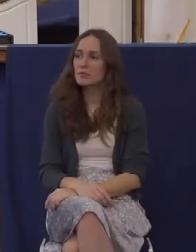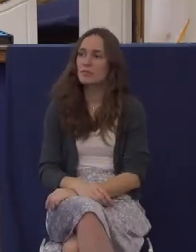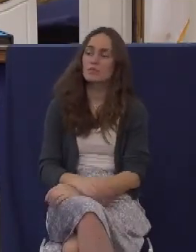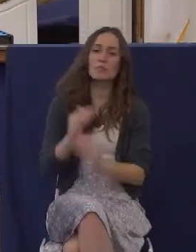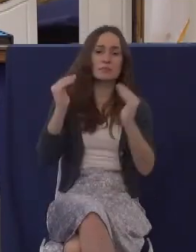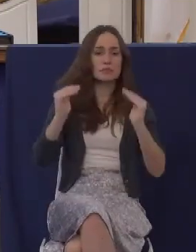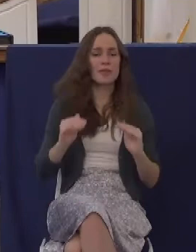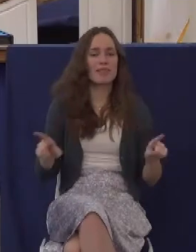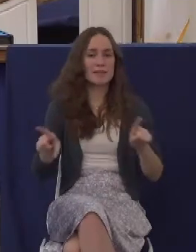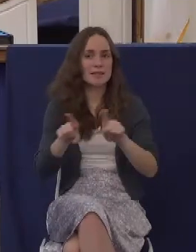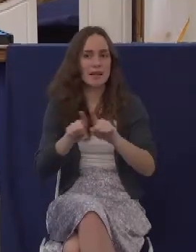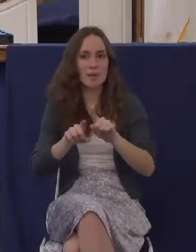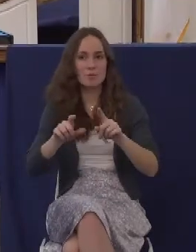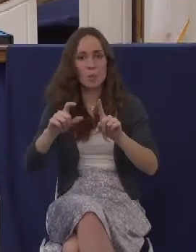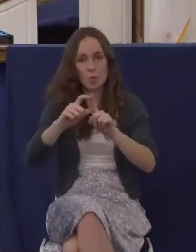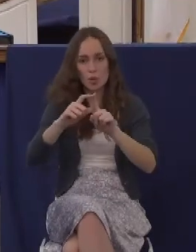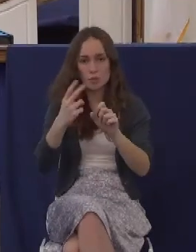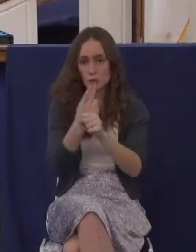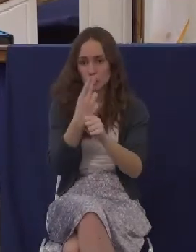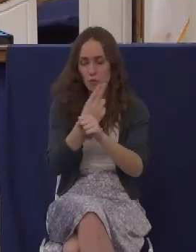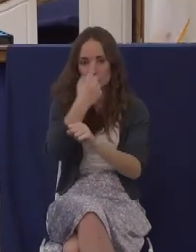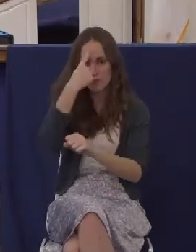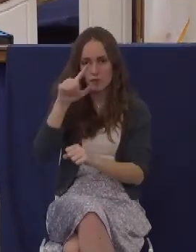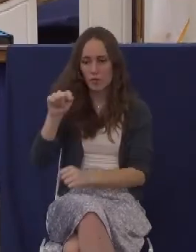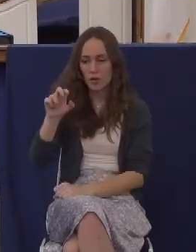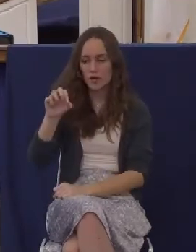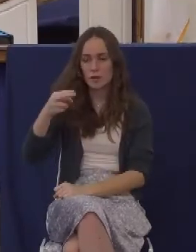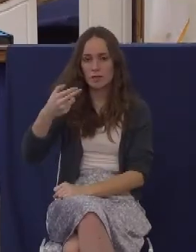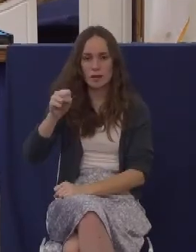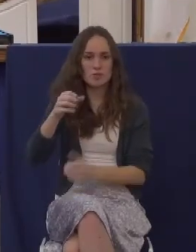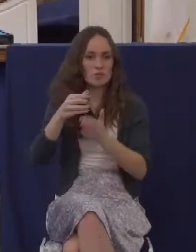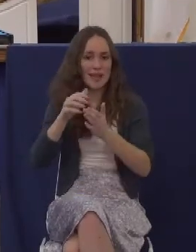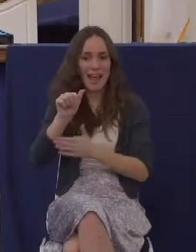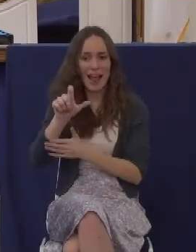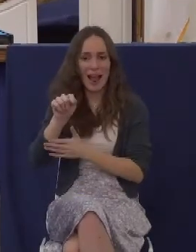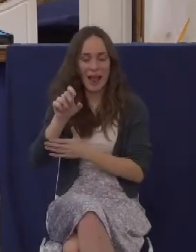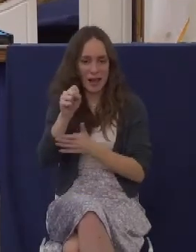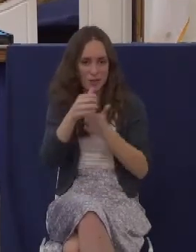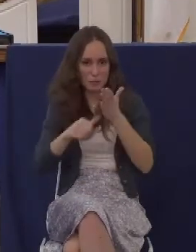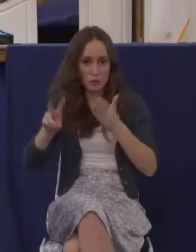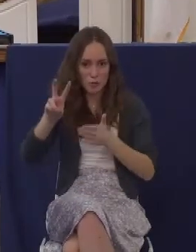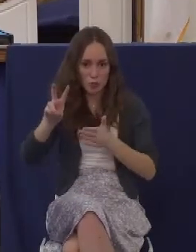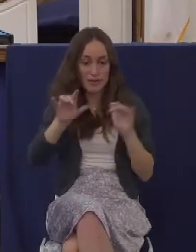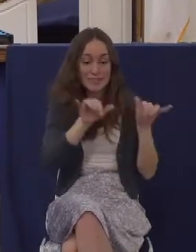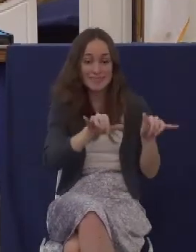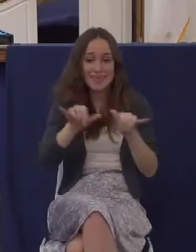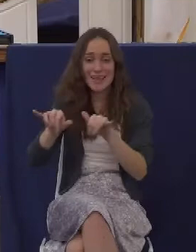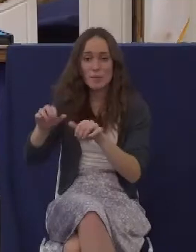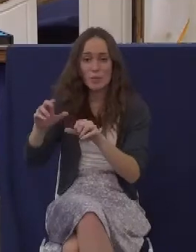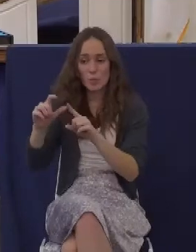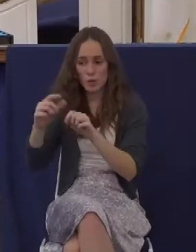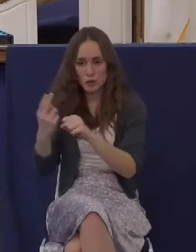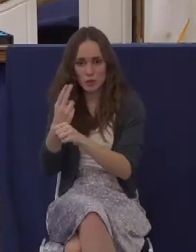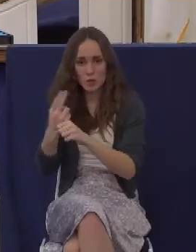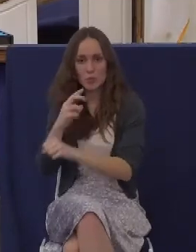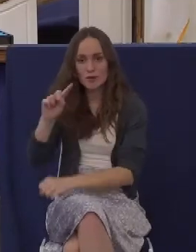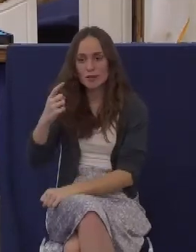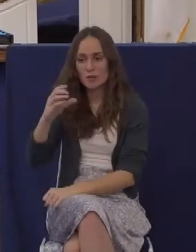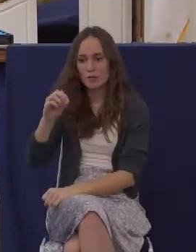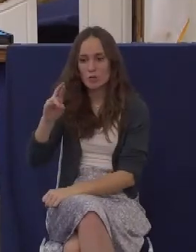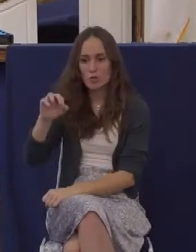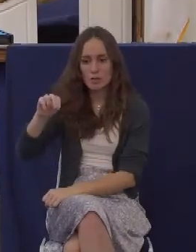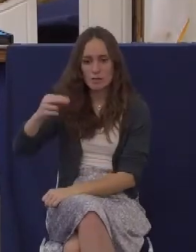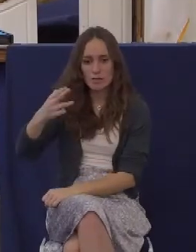The very same words used for tongues in Acts 2 are the ones used in 1 Corinthians 14. There's only one gift of